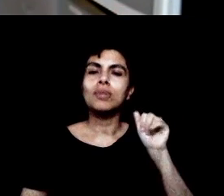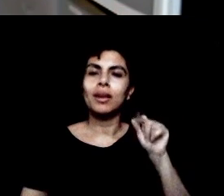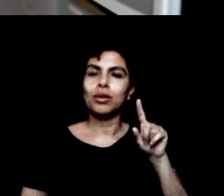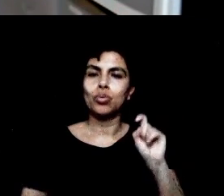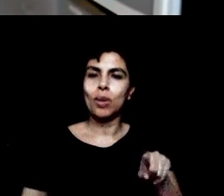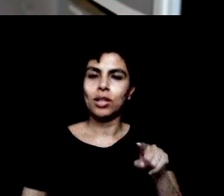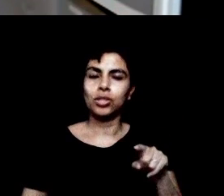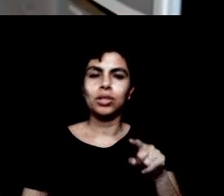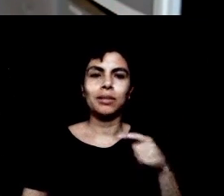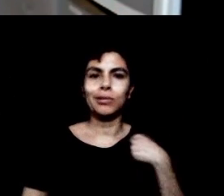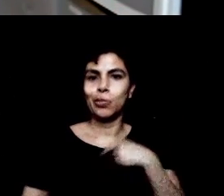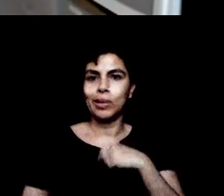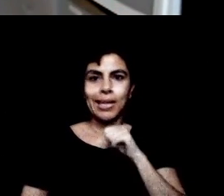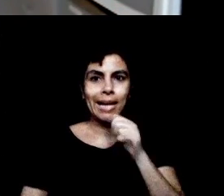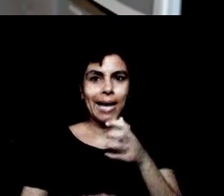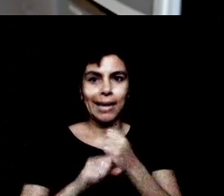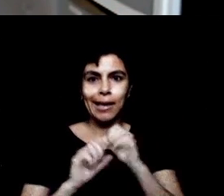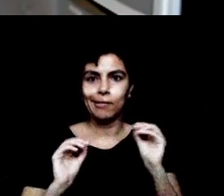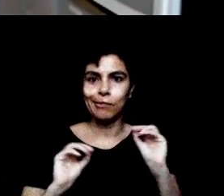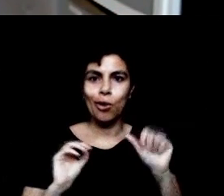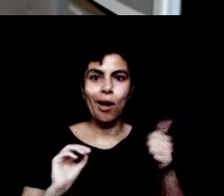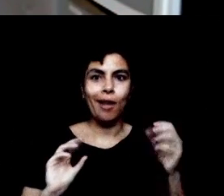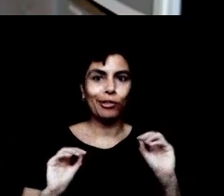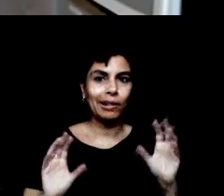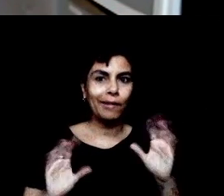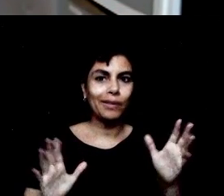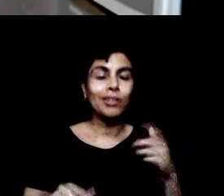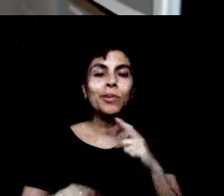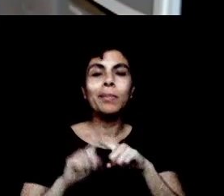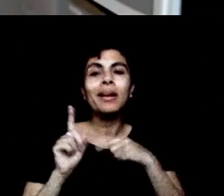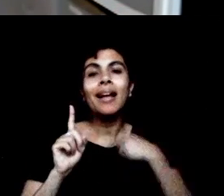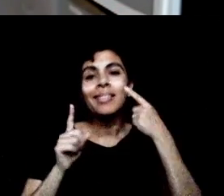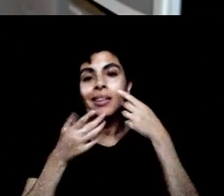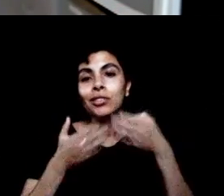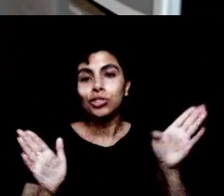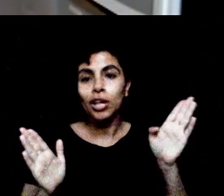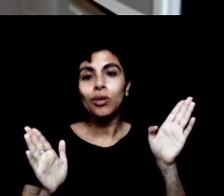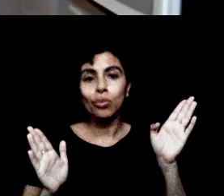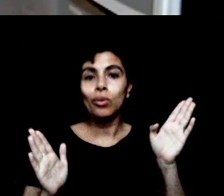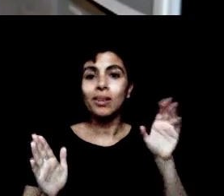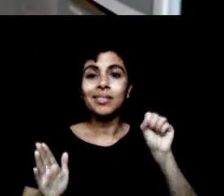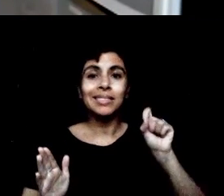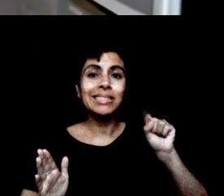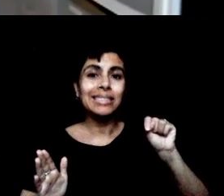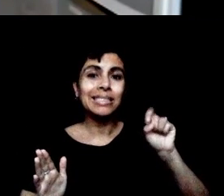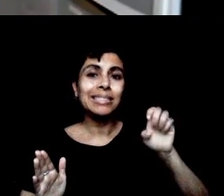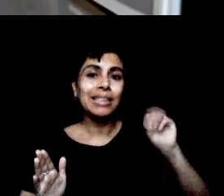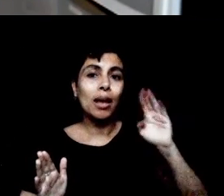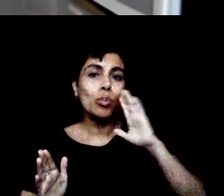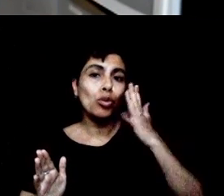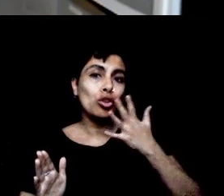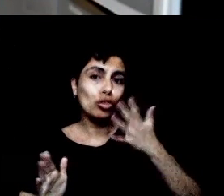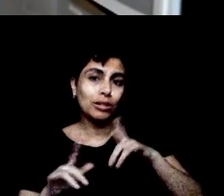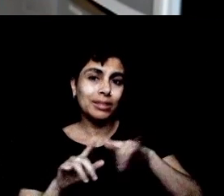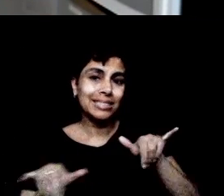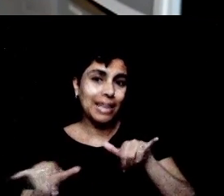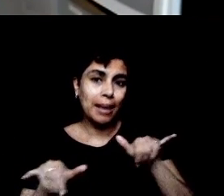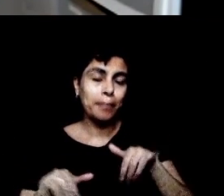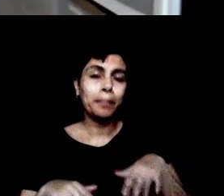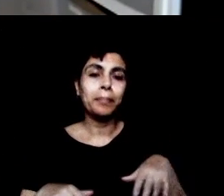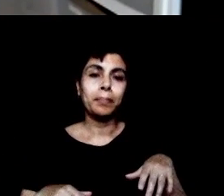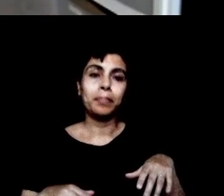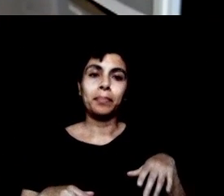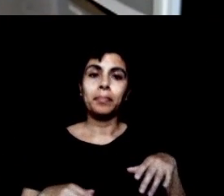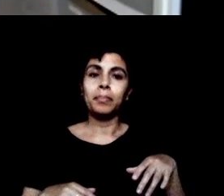question. We didn't get any other clarification, but I think in general we would think that the STEM would look the same. But